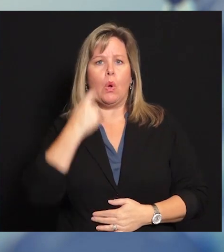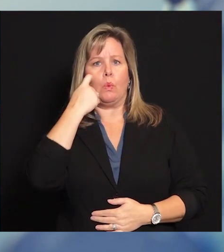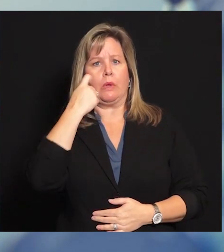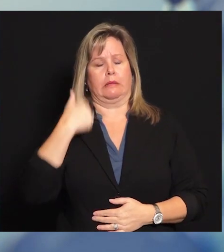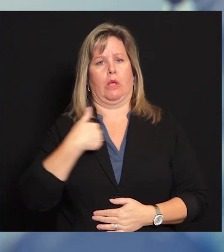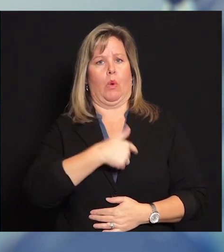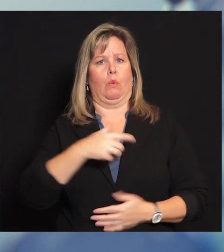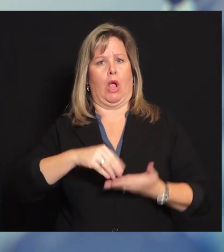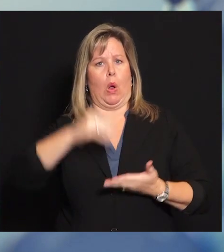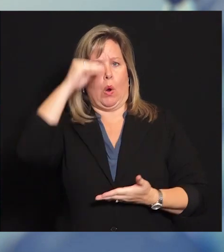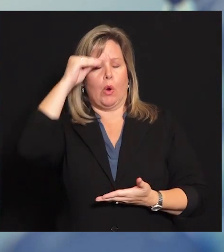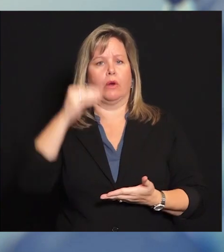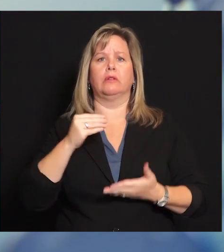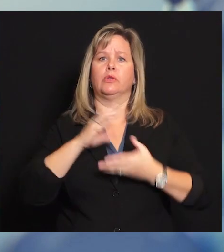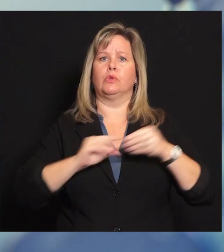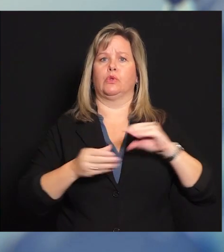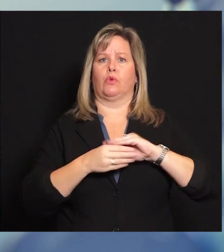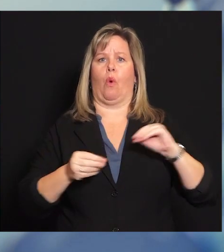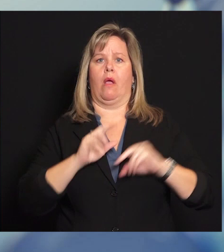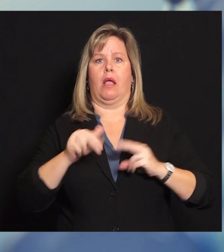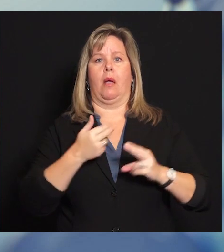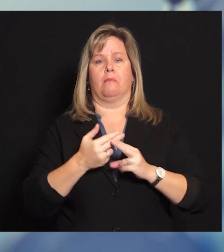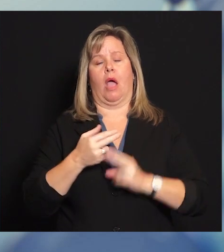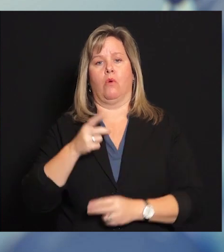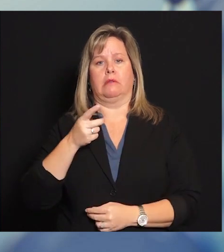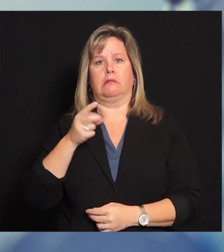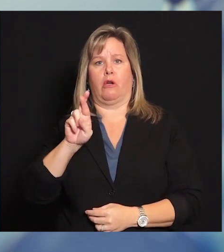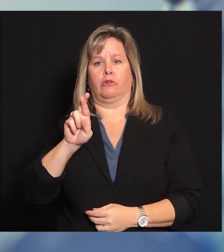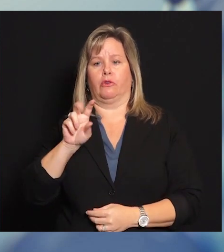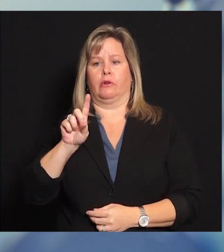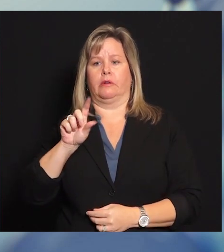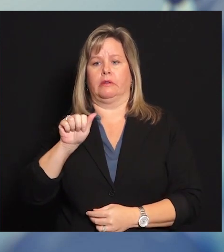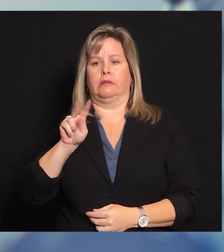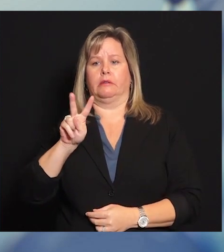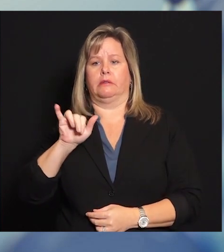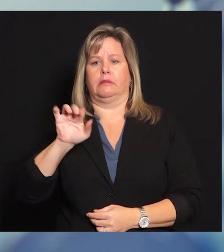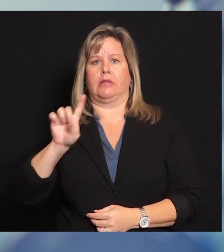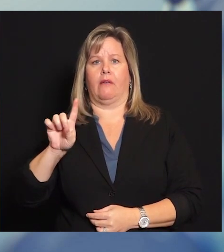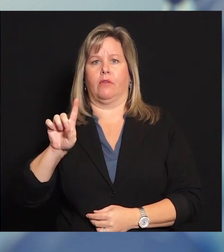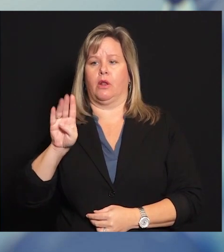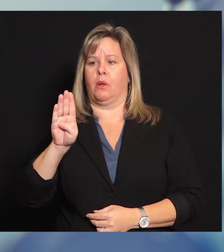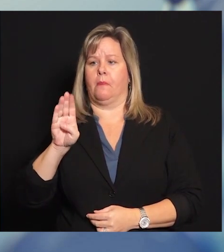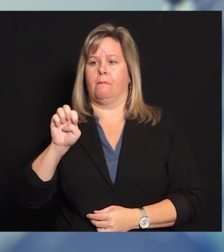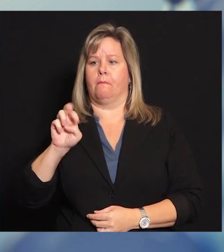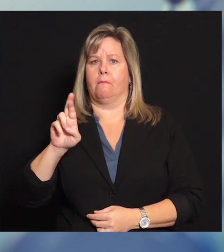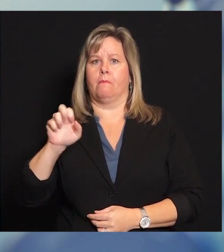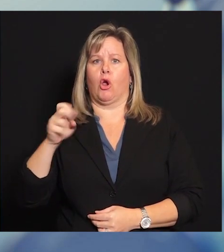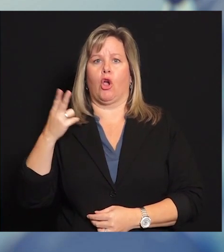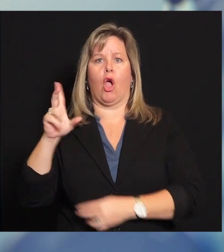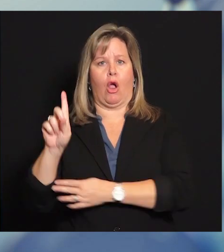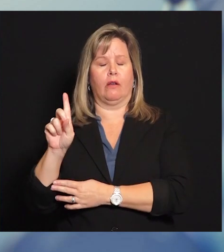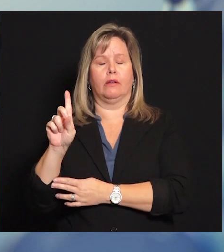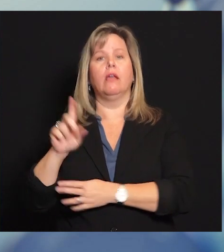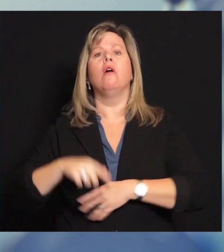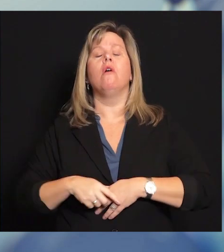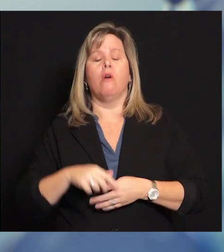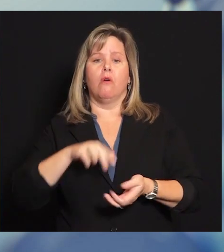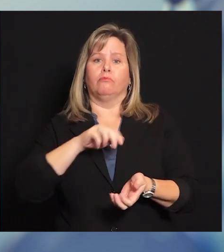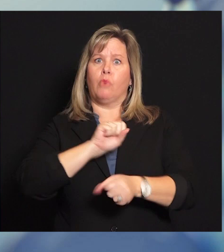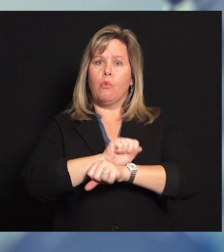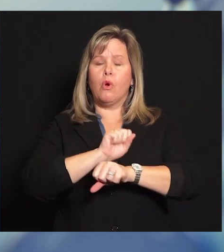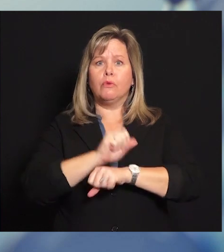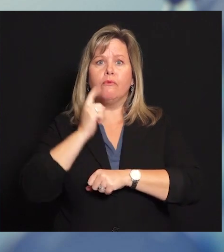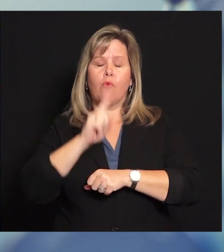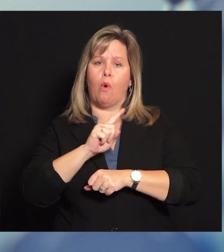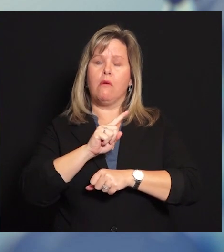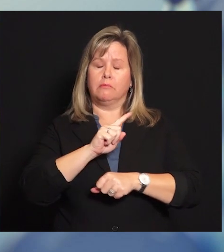of Dr. David Burkhardt, an emergency medicine resident at Spectrum Health here in Grand Rapids. At 28 years old, this